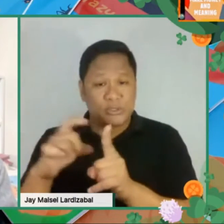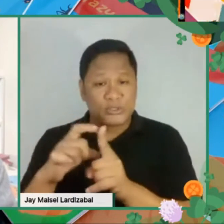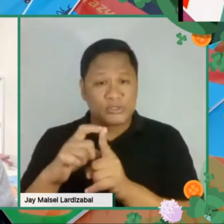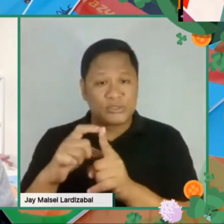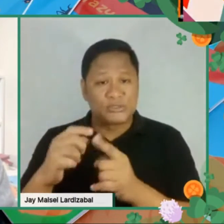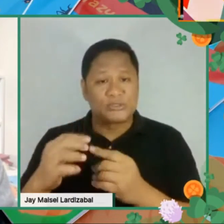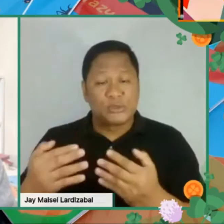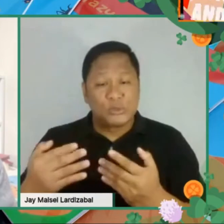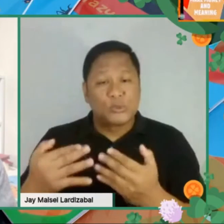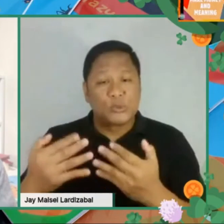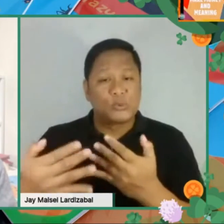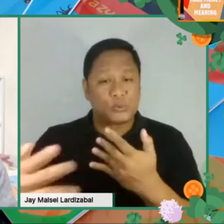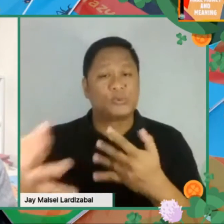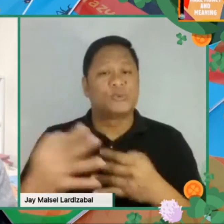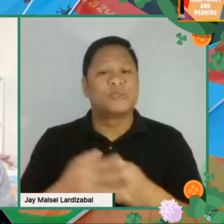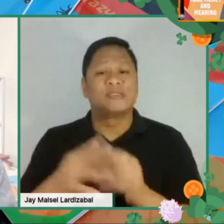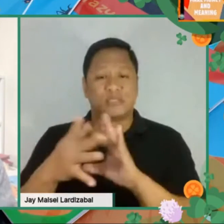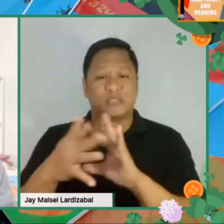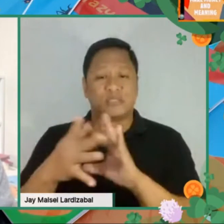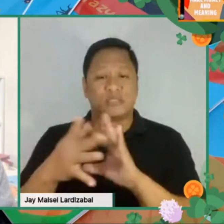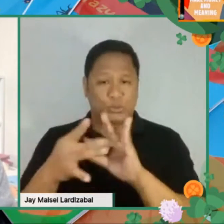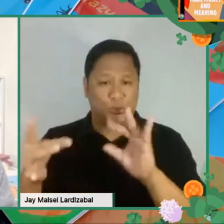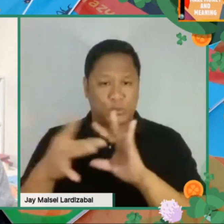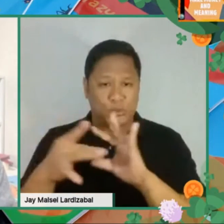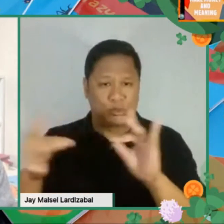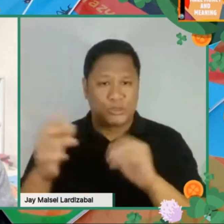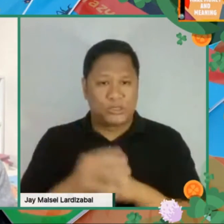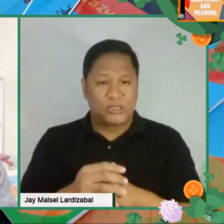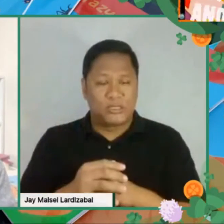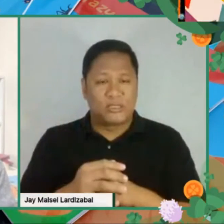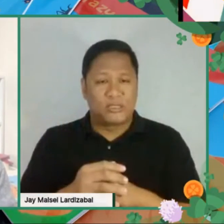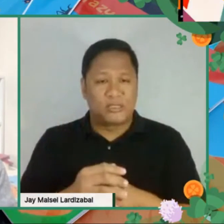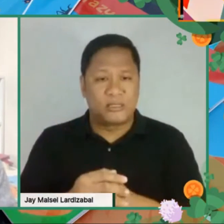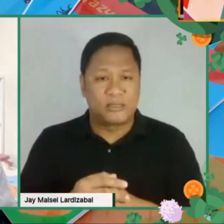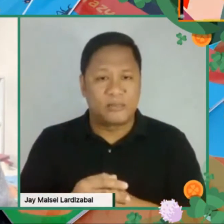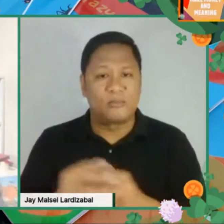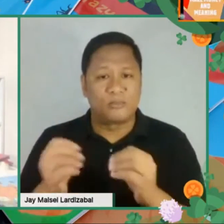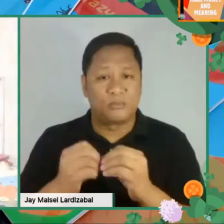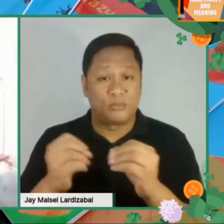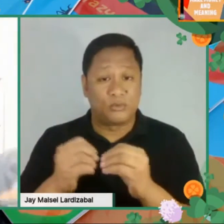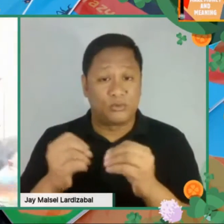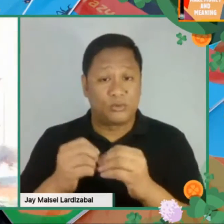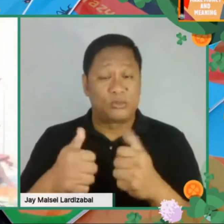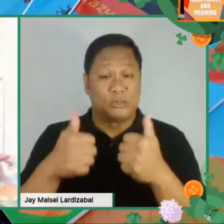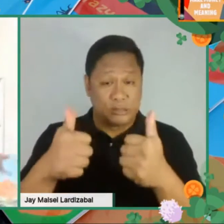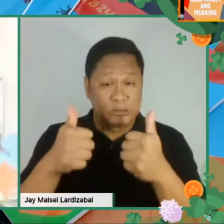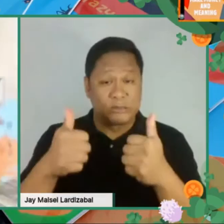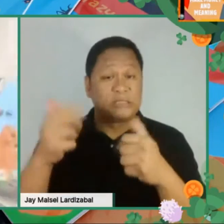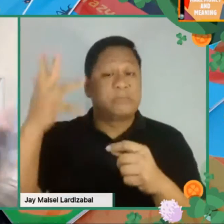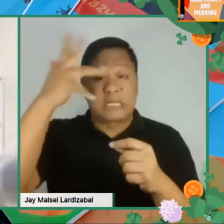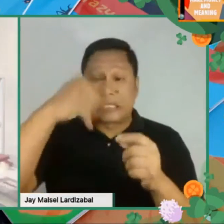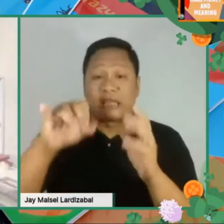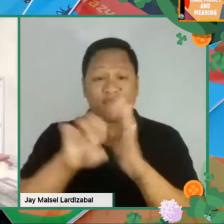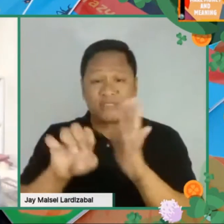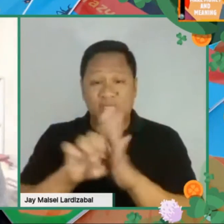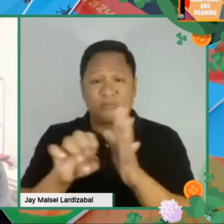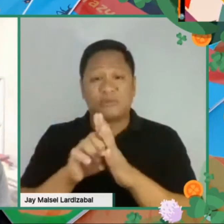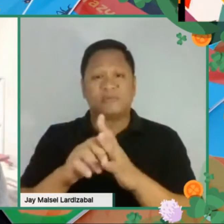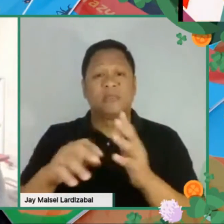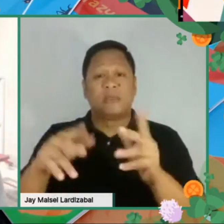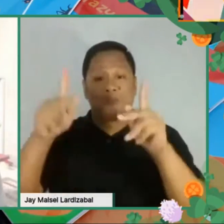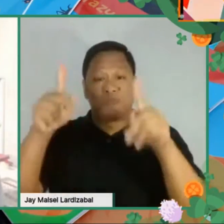words dito sa story, mas fun siya pagka read aloud. Like, maybe I'll